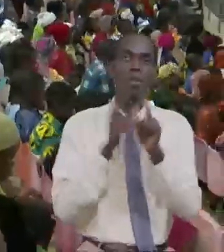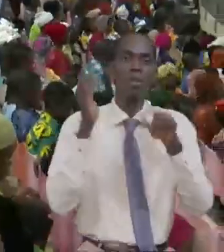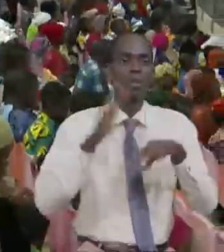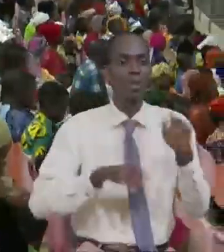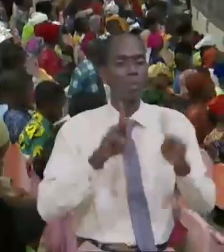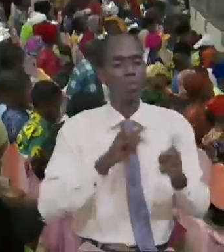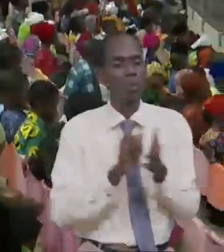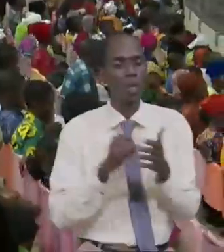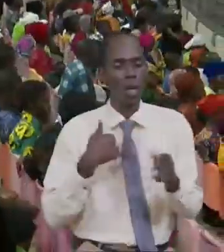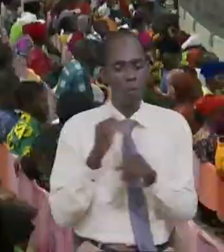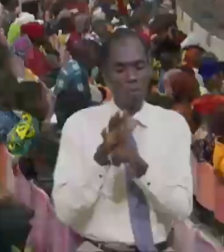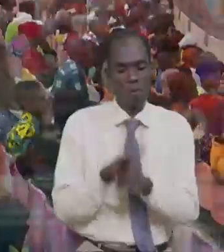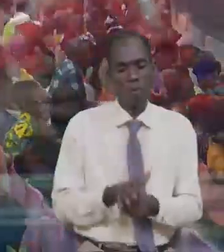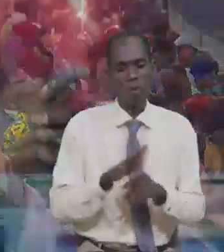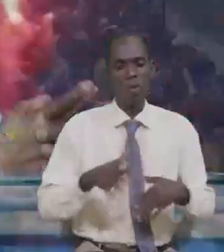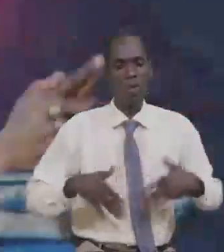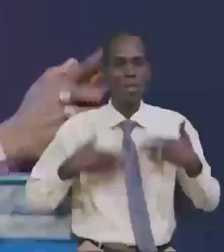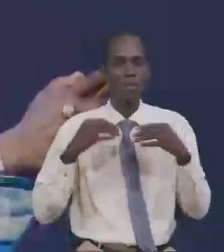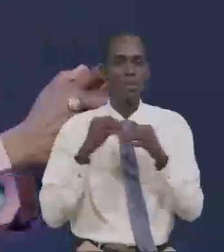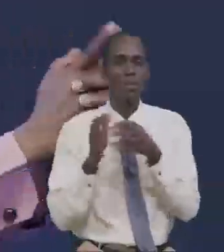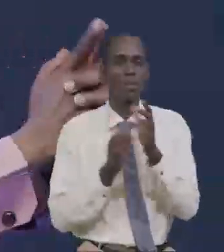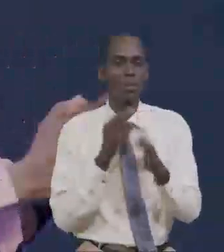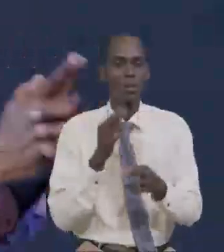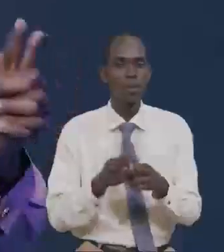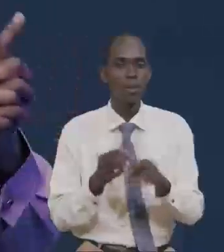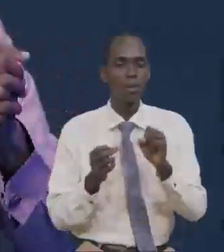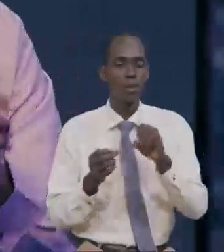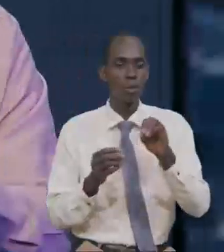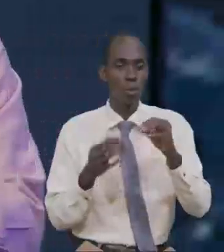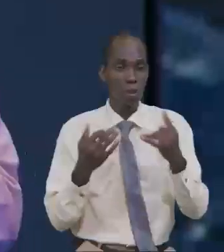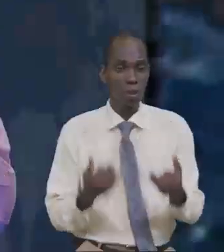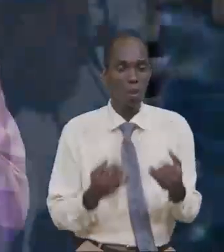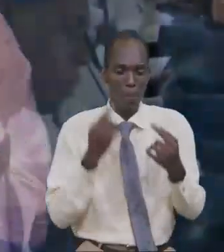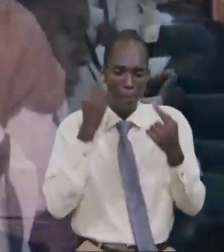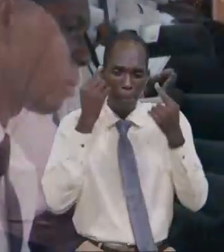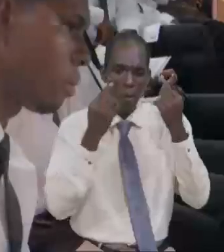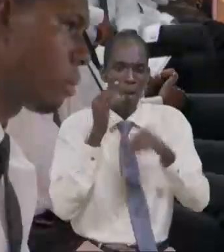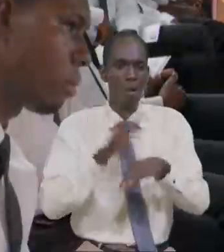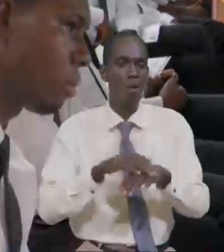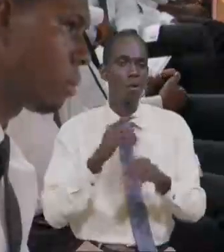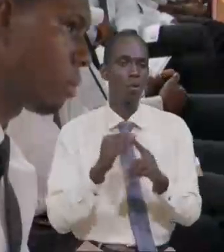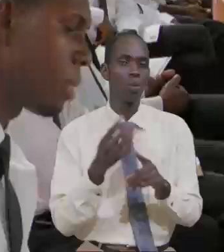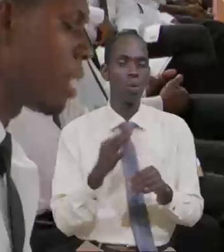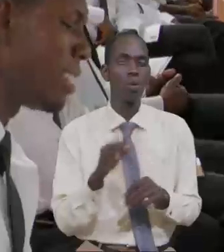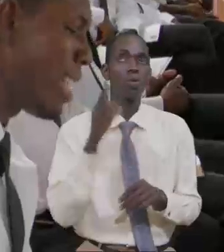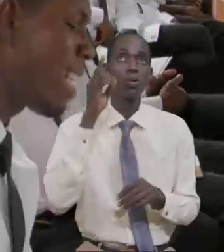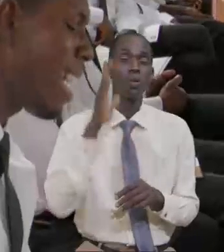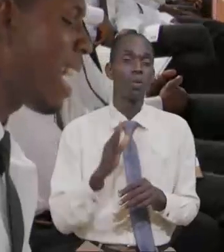Meditate therein day and night. Meditate day and night. Meditate, tell me.